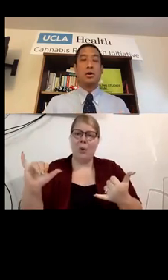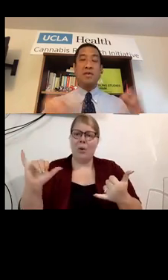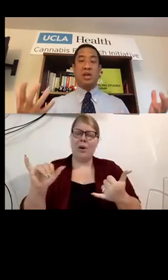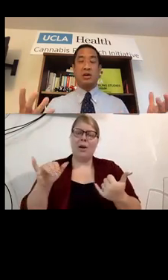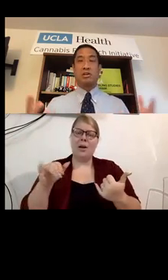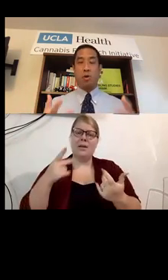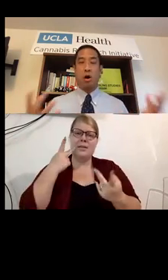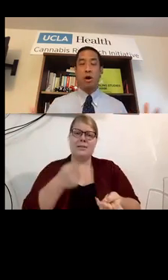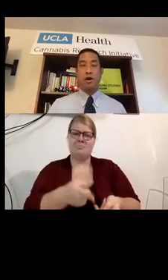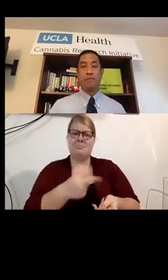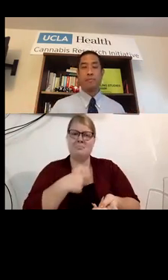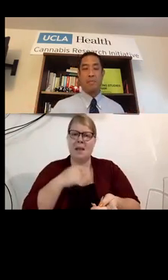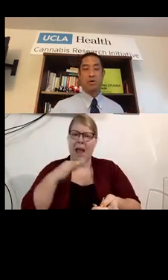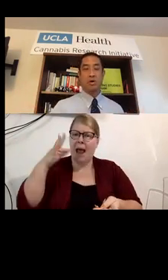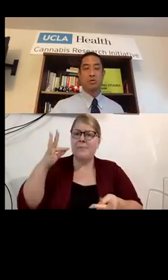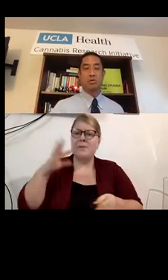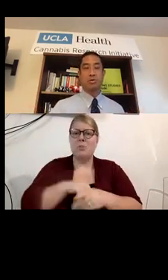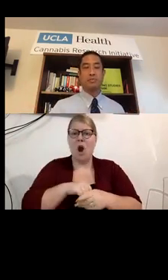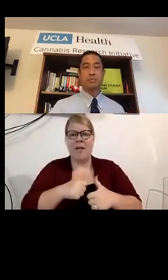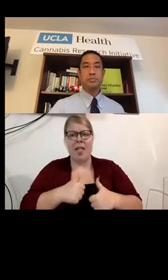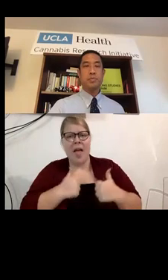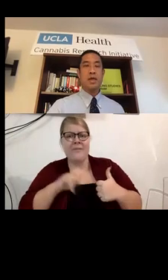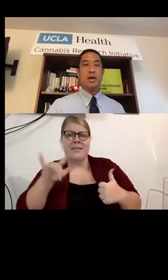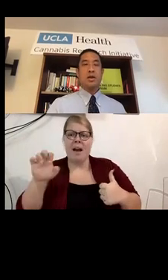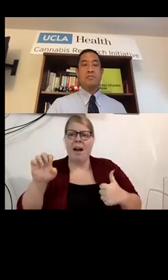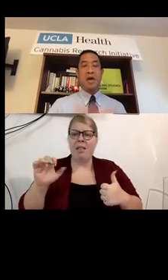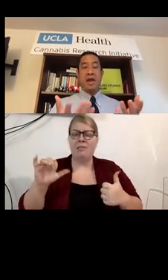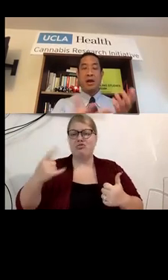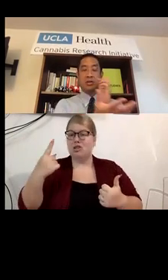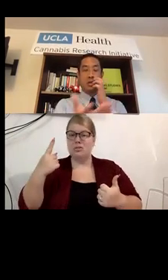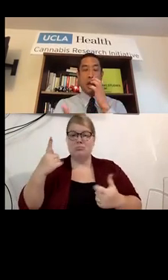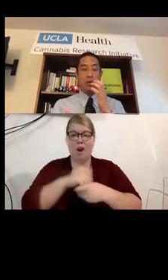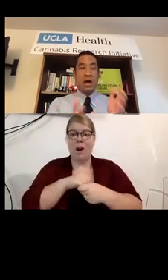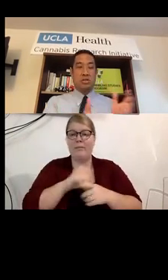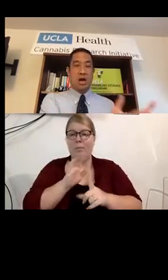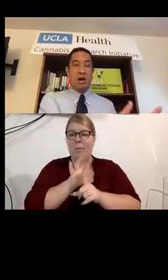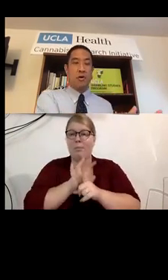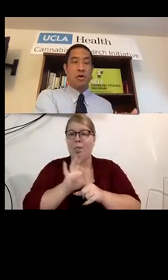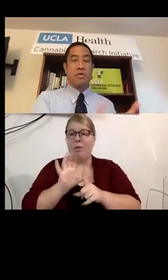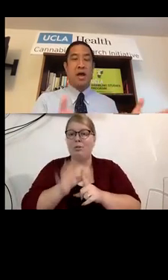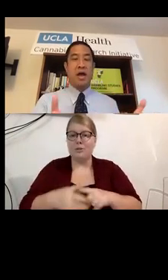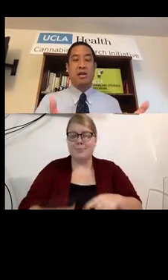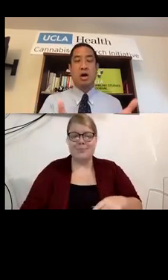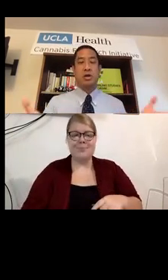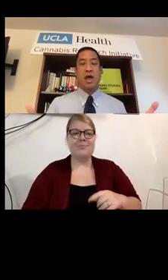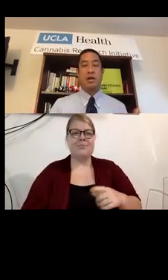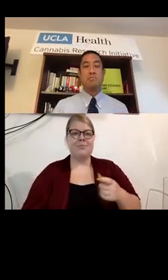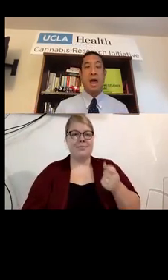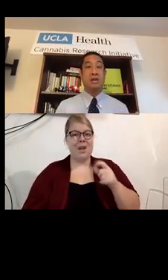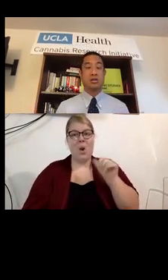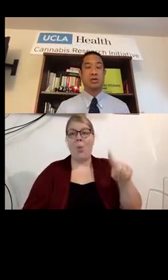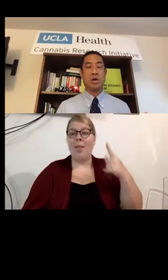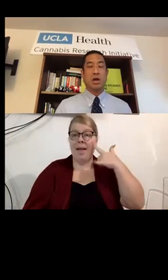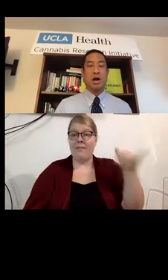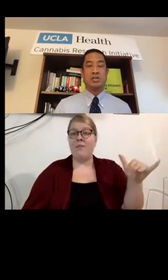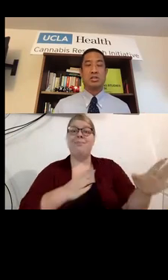the lifestyle, as part of popular culture. Nevada, as an example, not just California, but Nevada has also had a